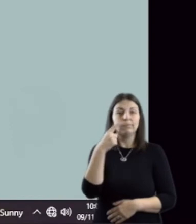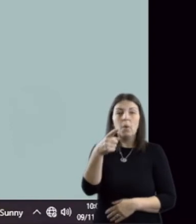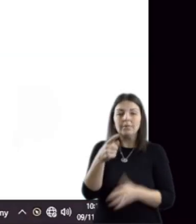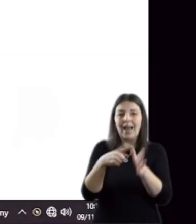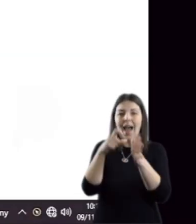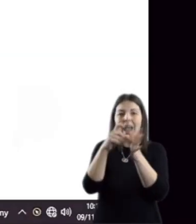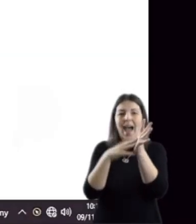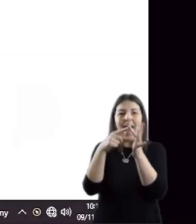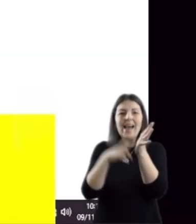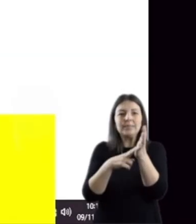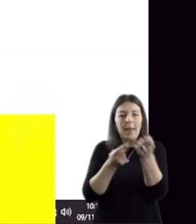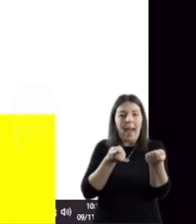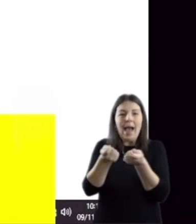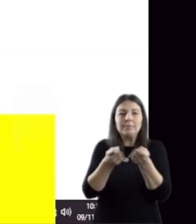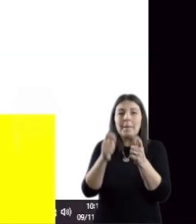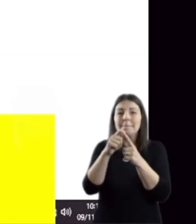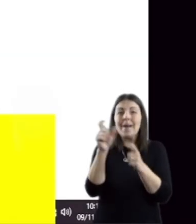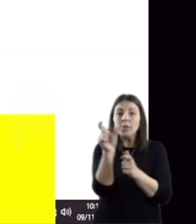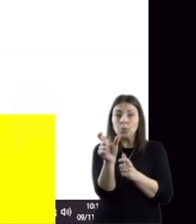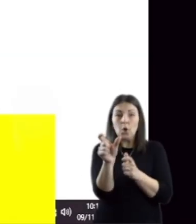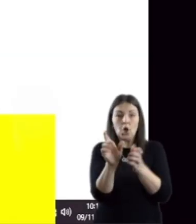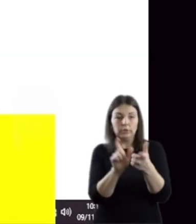that are likely to log in and play with the settings.